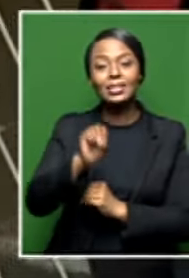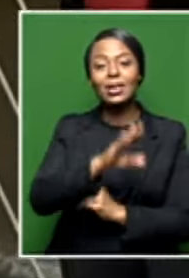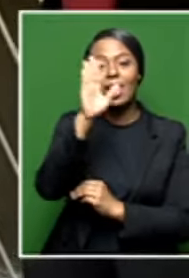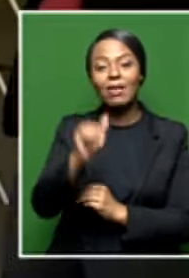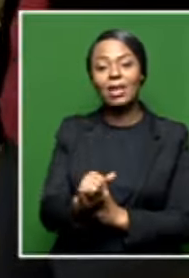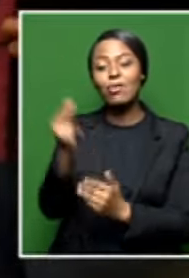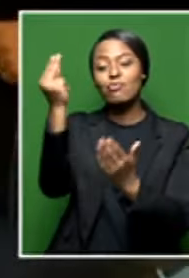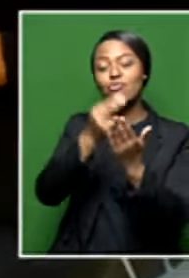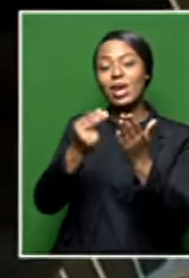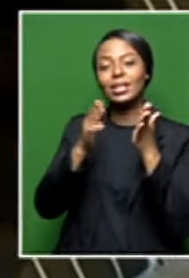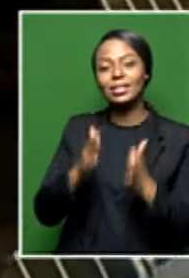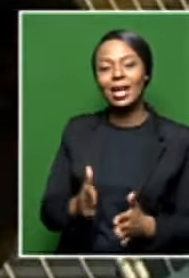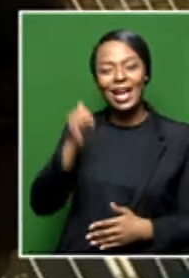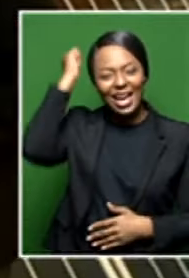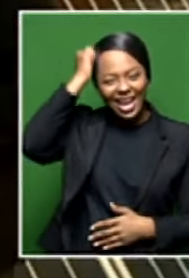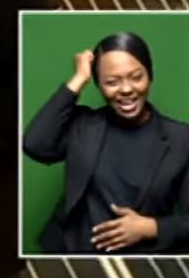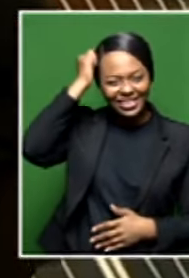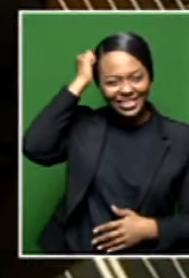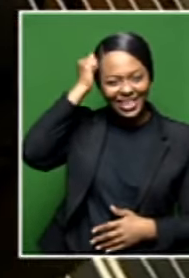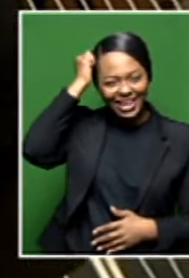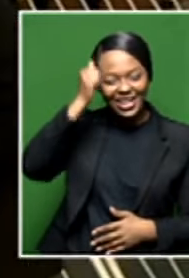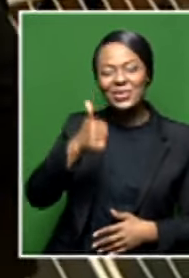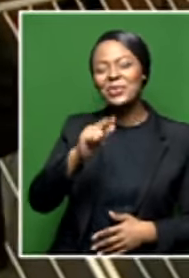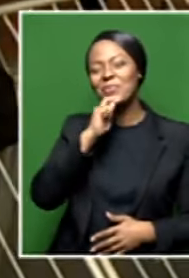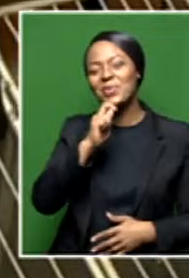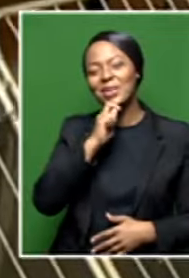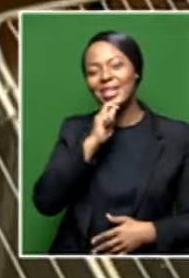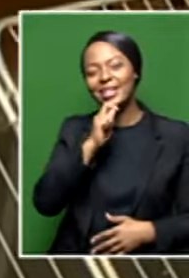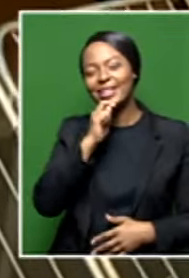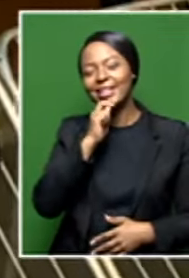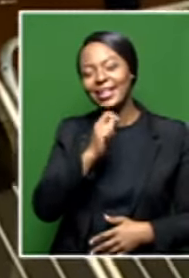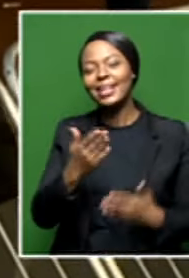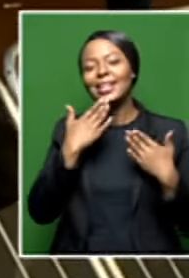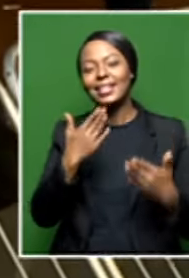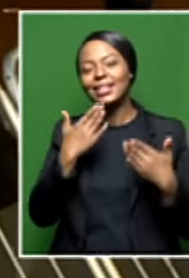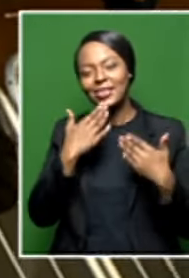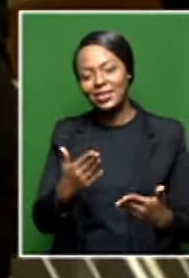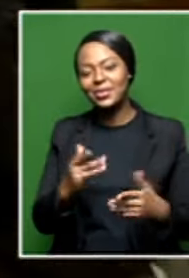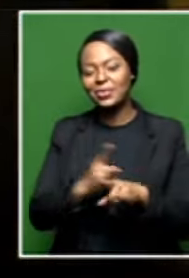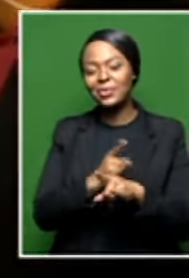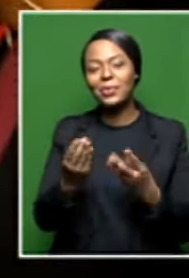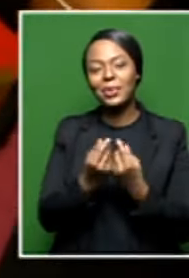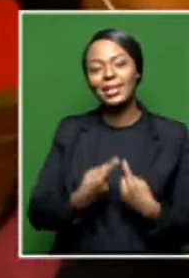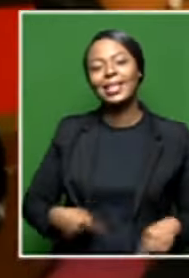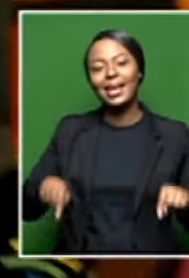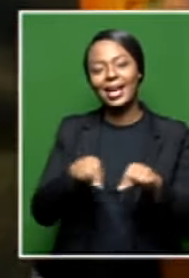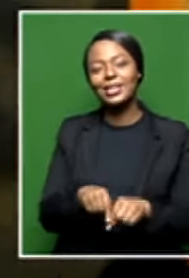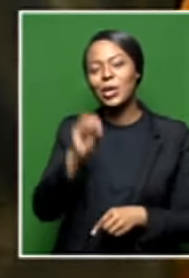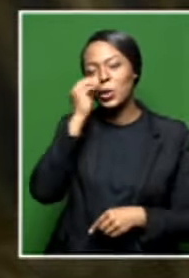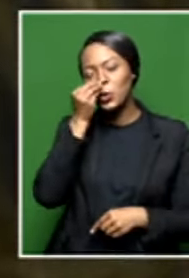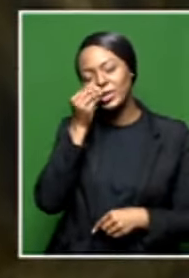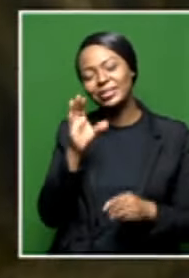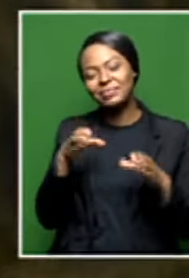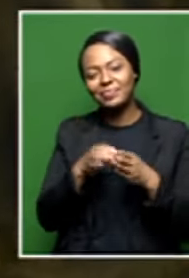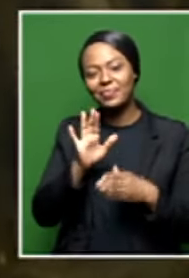painter. Rasta, very warm good morning to you, and thank you for speaking to us here on the SABC news channel. Tell us a